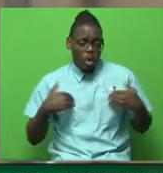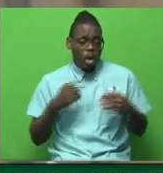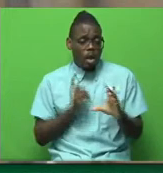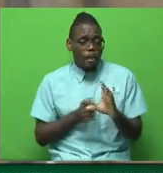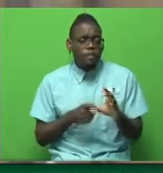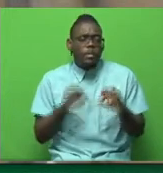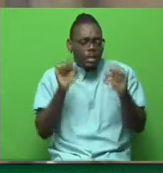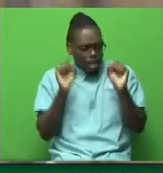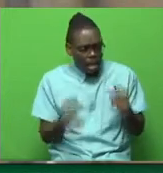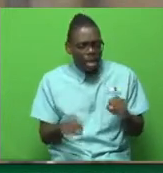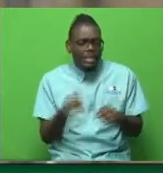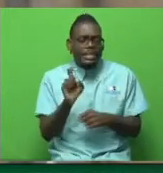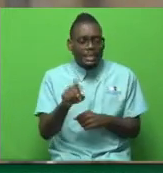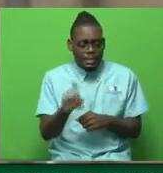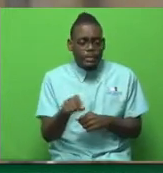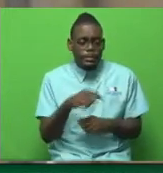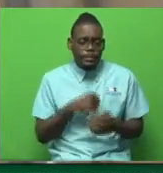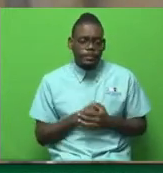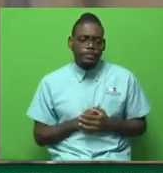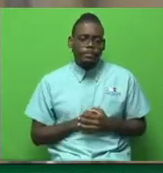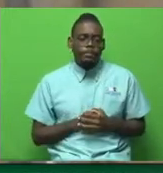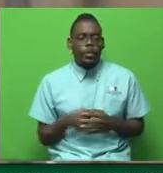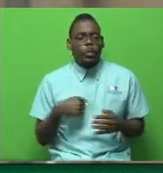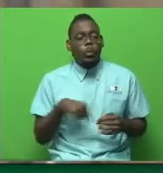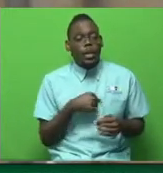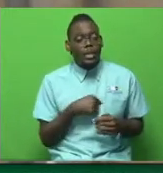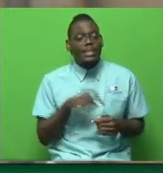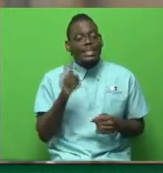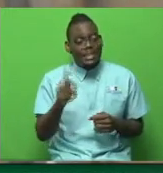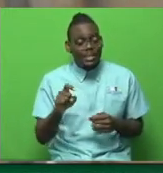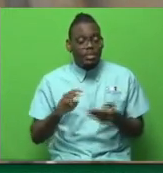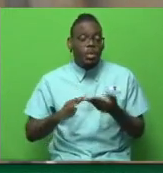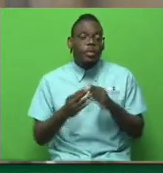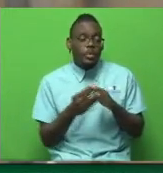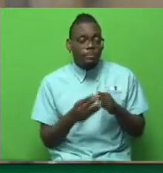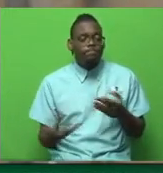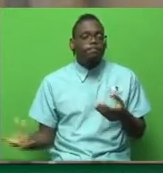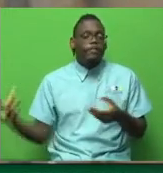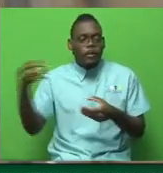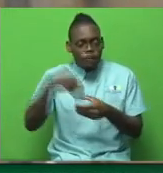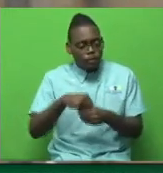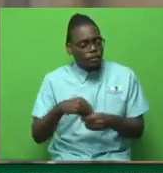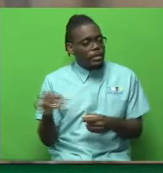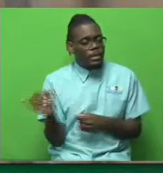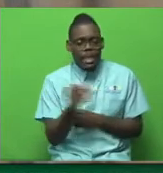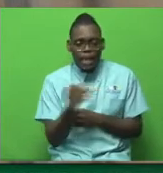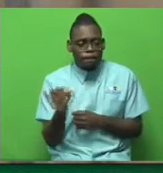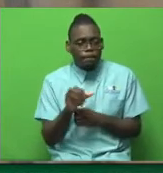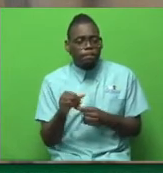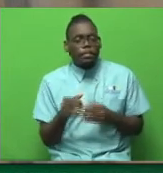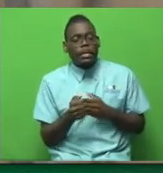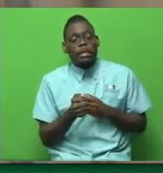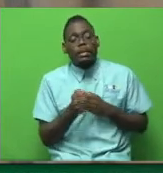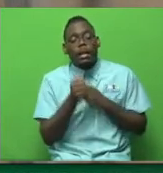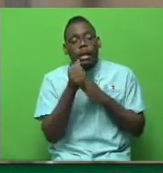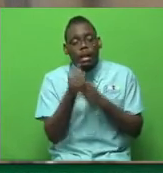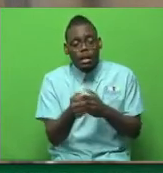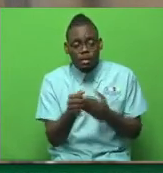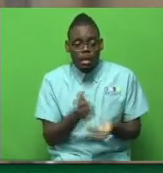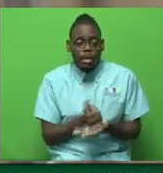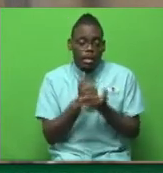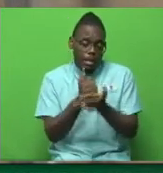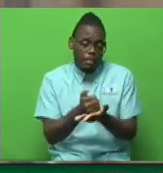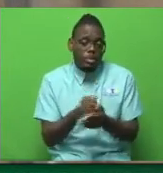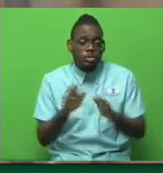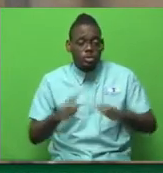we need the engagement of the communities to guide our children so that they're not just hearing it in the schools but when they go back to